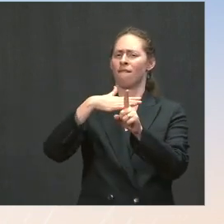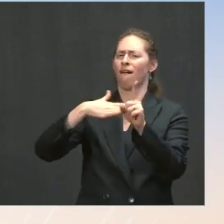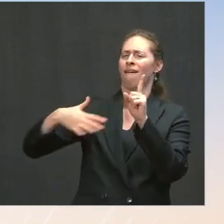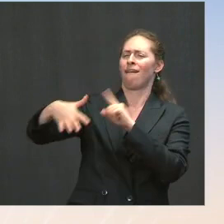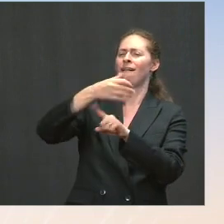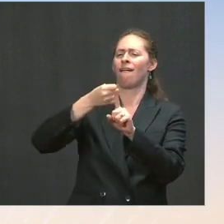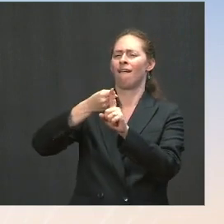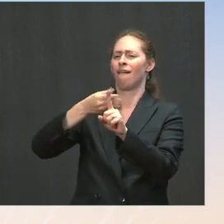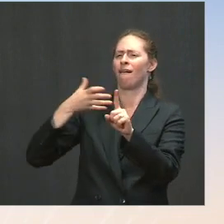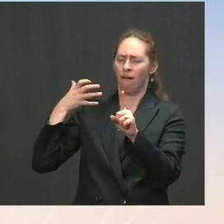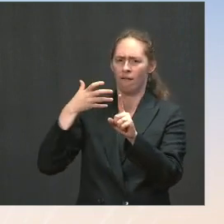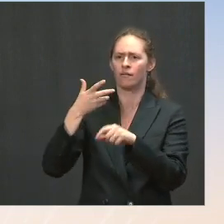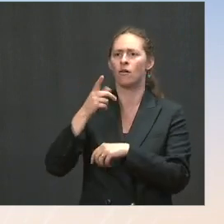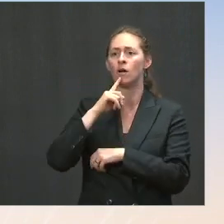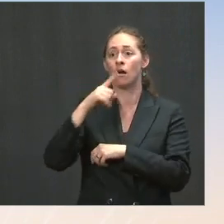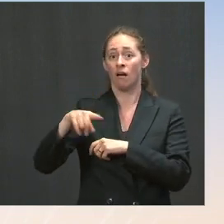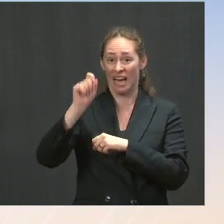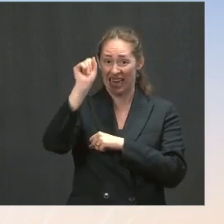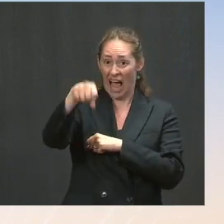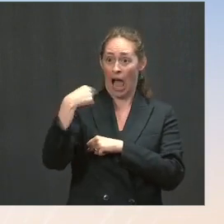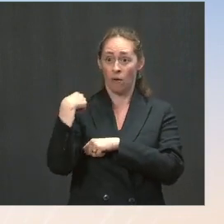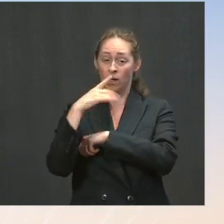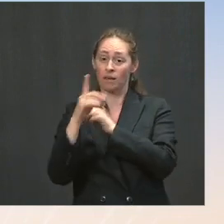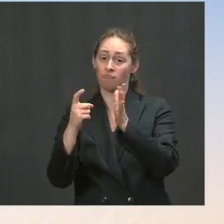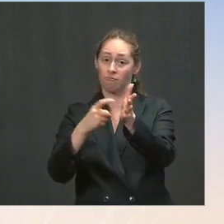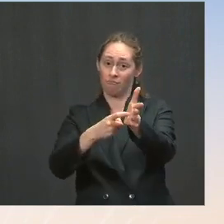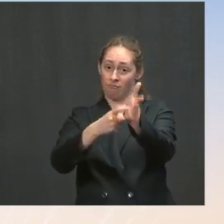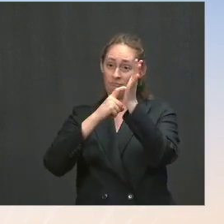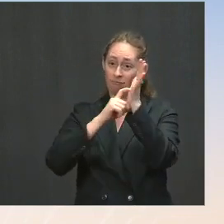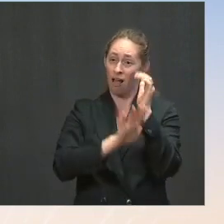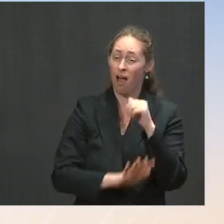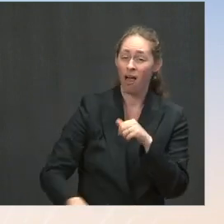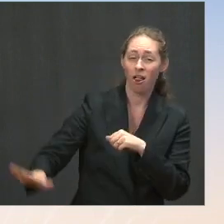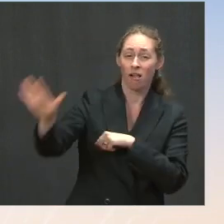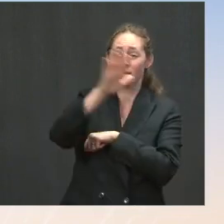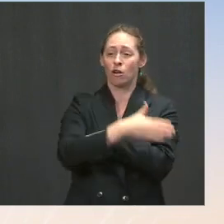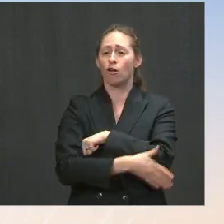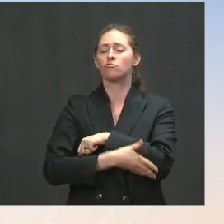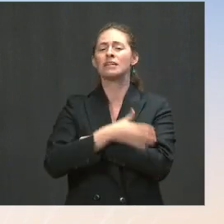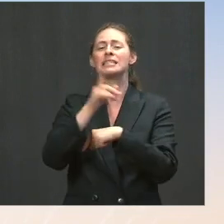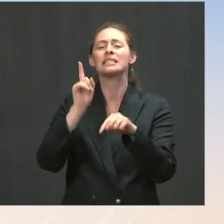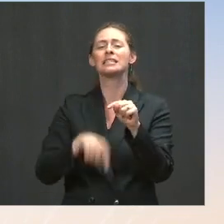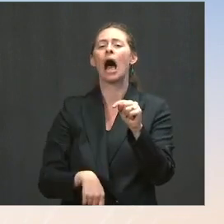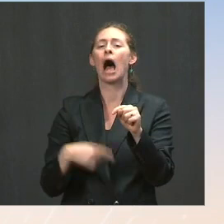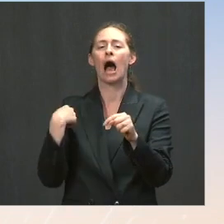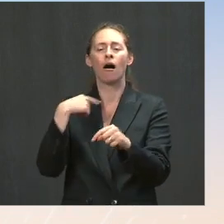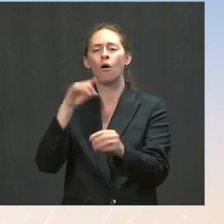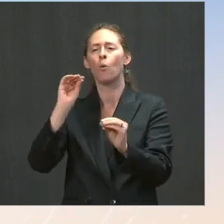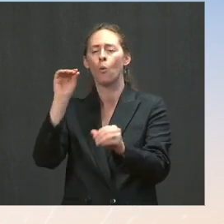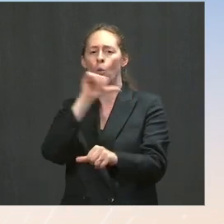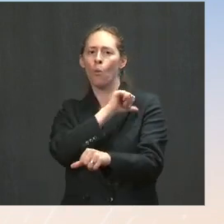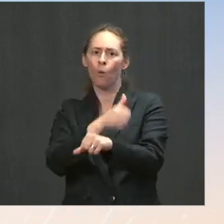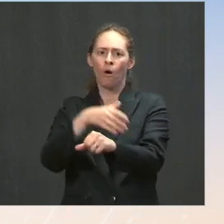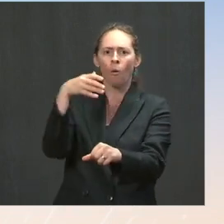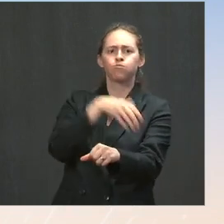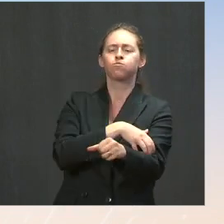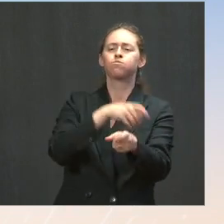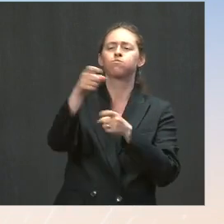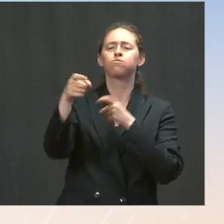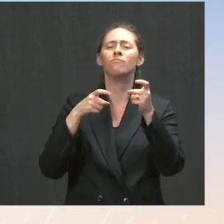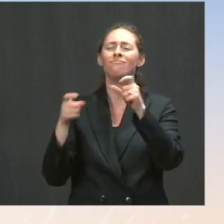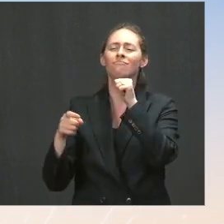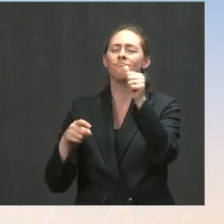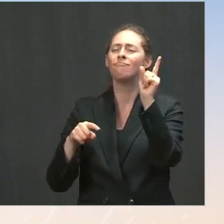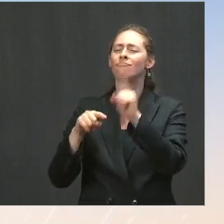the federal government, I think, even has the power to make. The federal workforce is part of the workforce of the federal government. That's